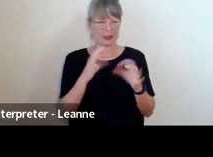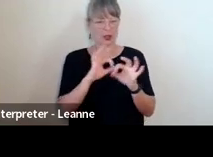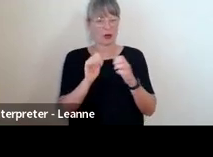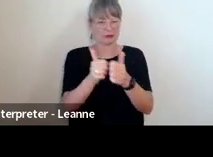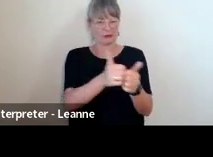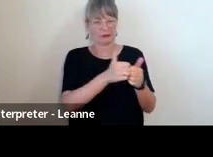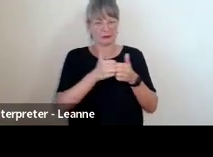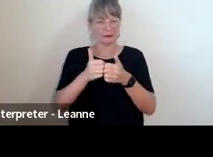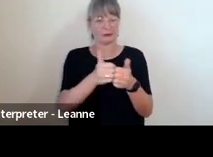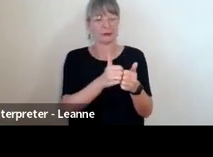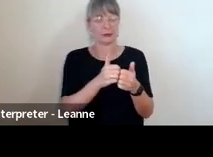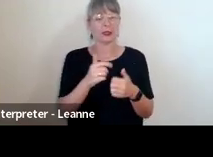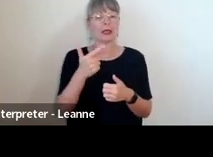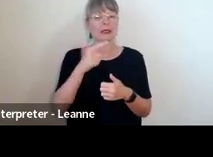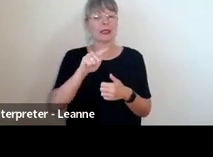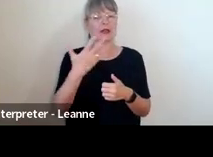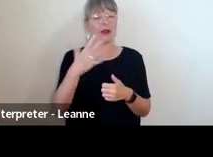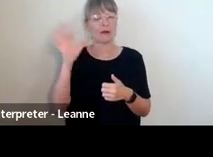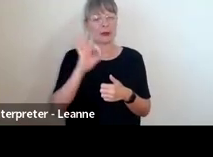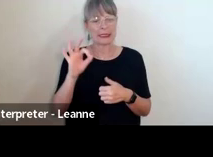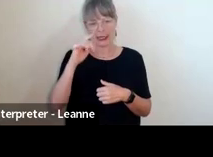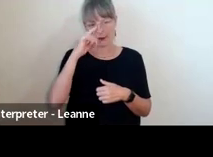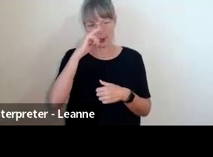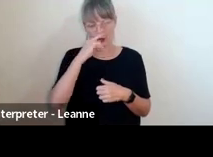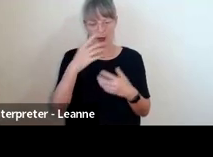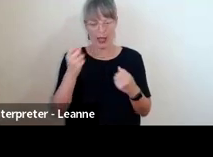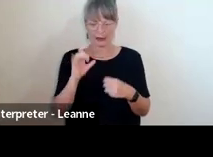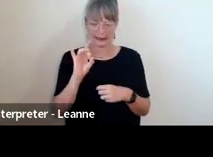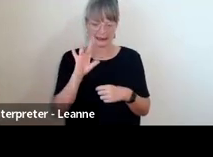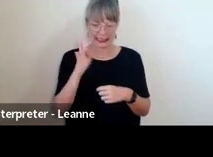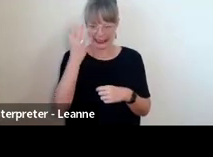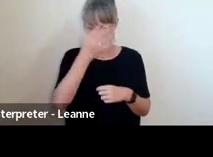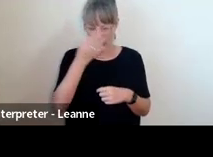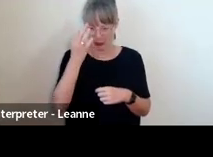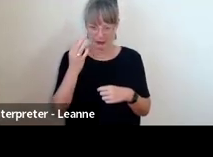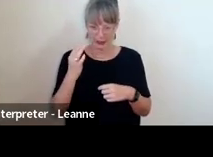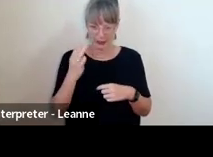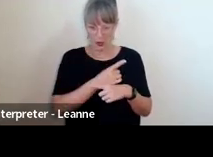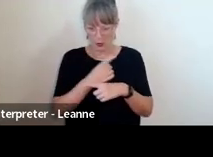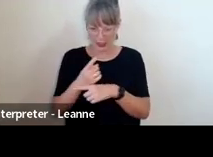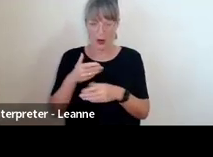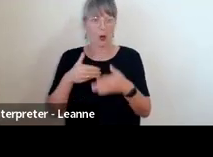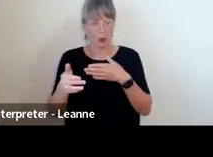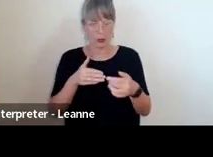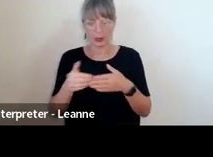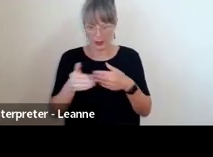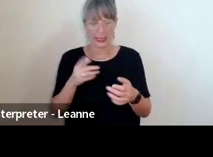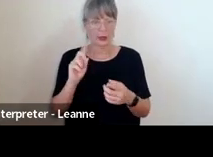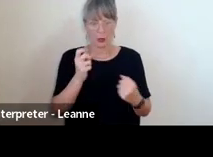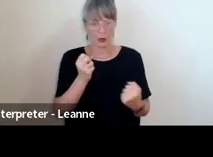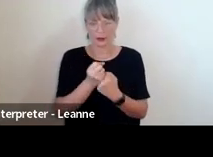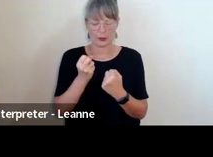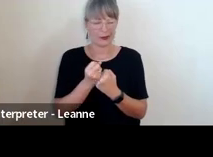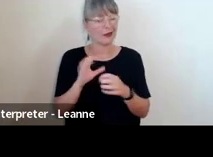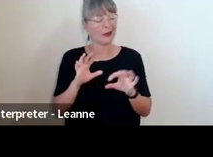that 75% of people are spending up to 10 hours per week organising supports. It's ineffective and time-consuming.